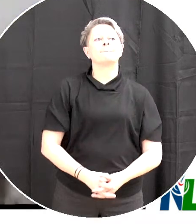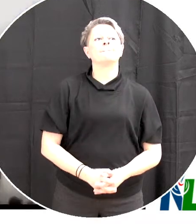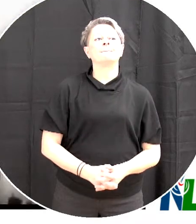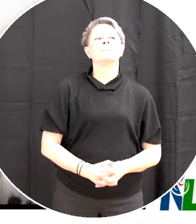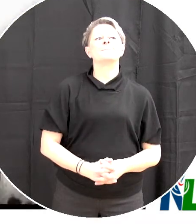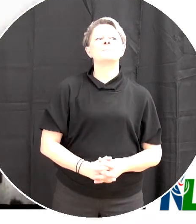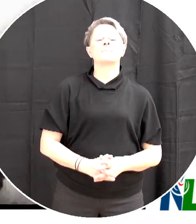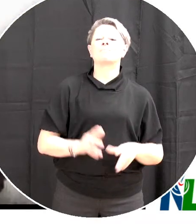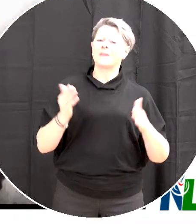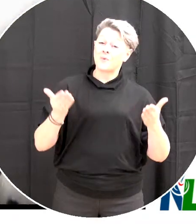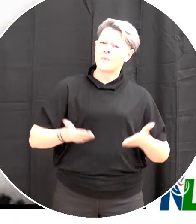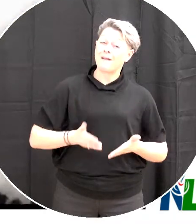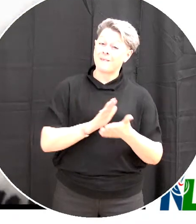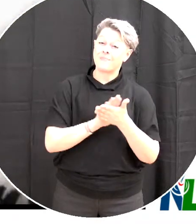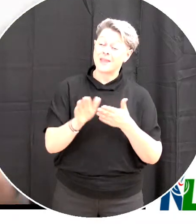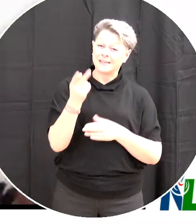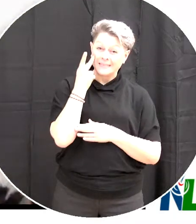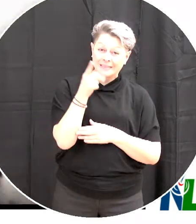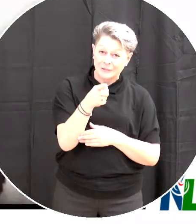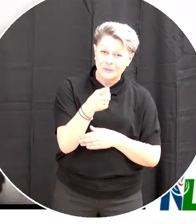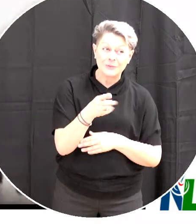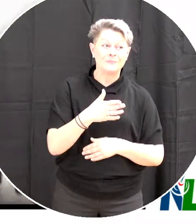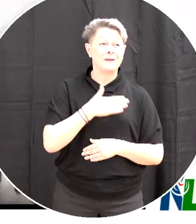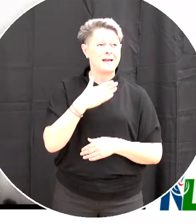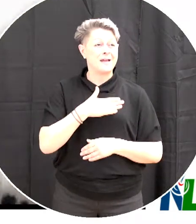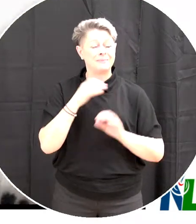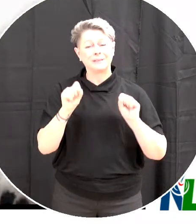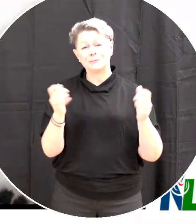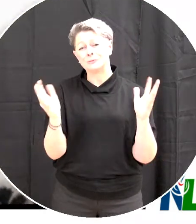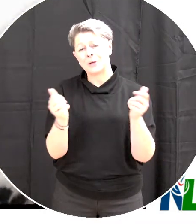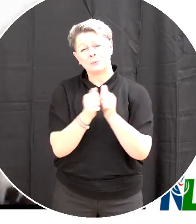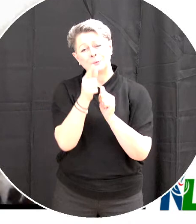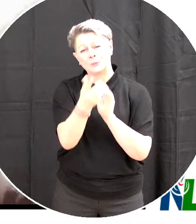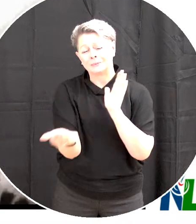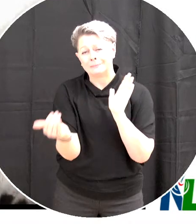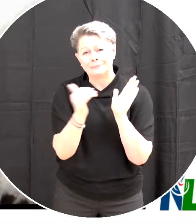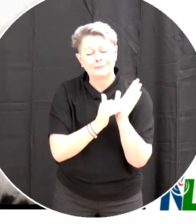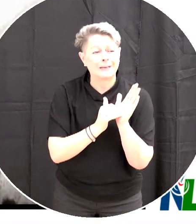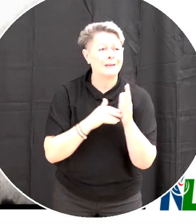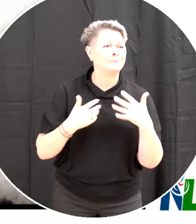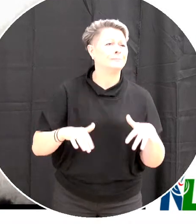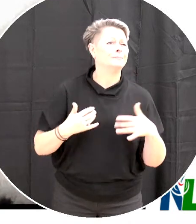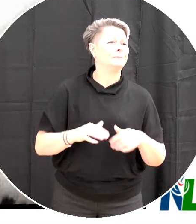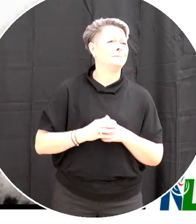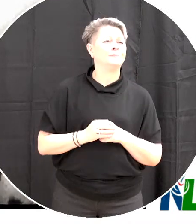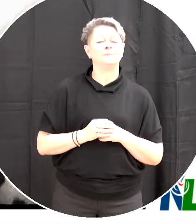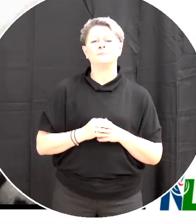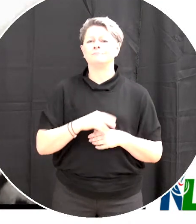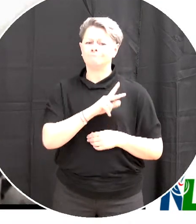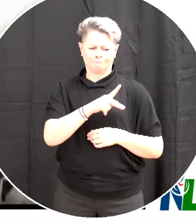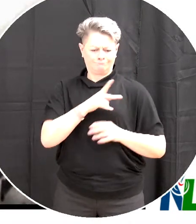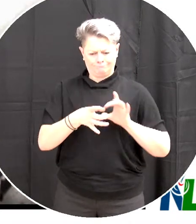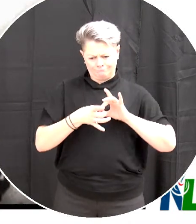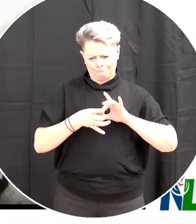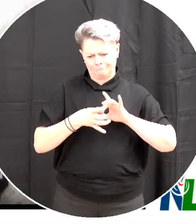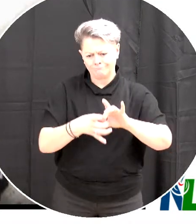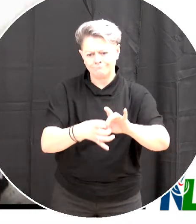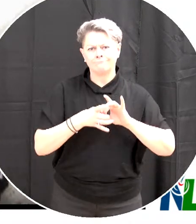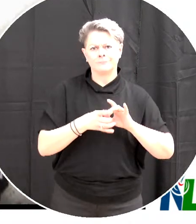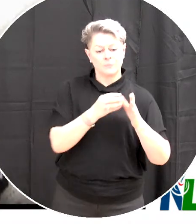lots of, it's really nice to see you. I'm so glad I can talk to you again. Lots of that, like the personal connection, the student-teacher